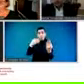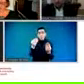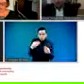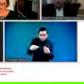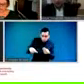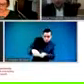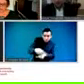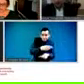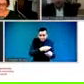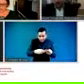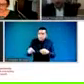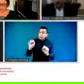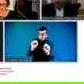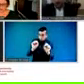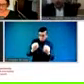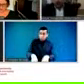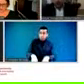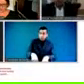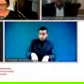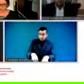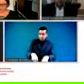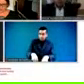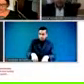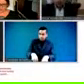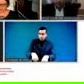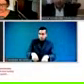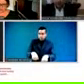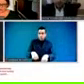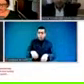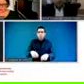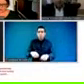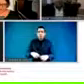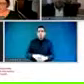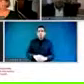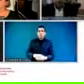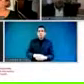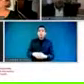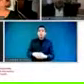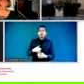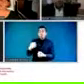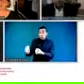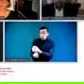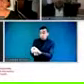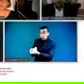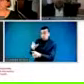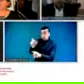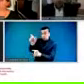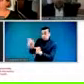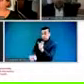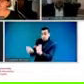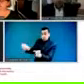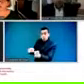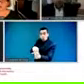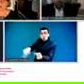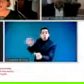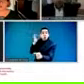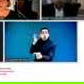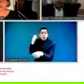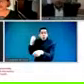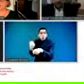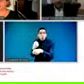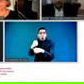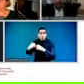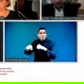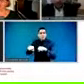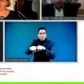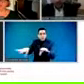this. I'll pause at that point in the spirit of time to allow some dialogue later. Thank you for